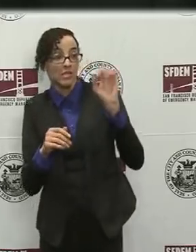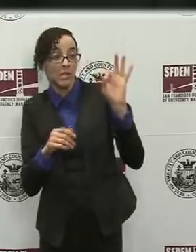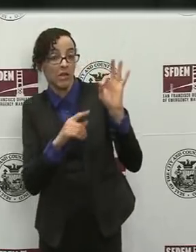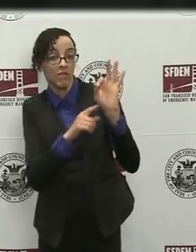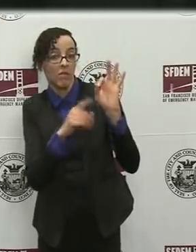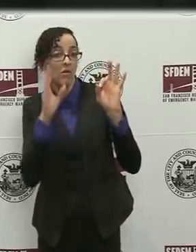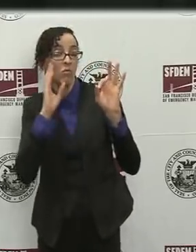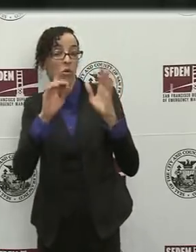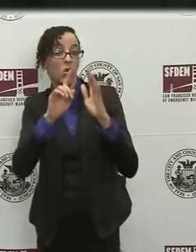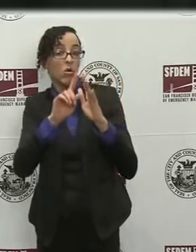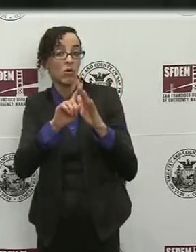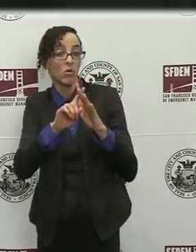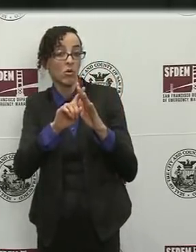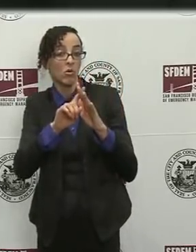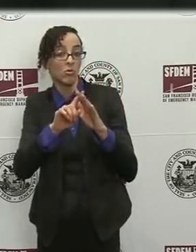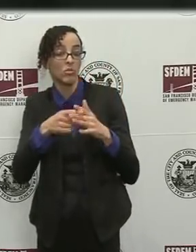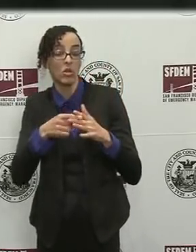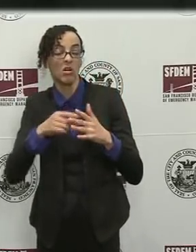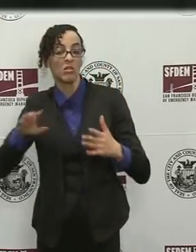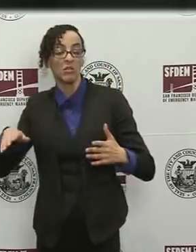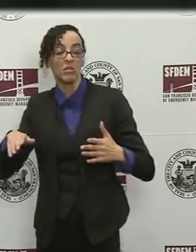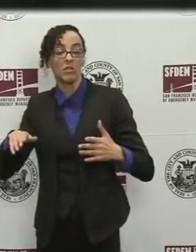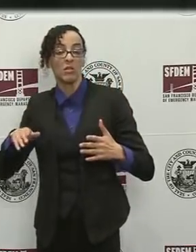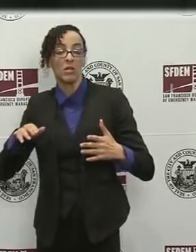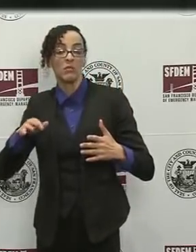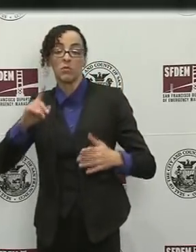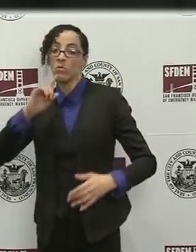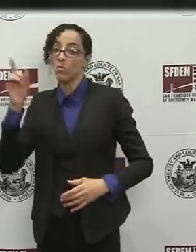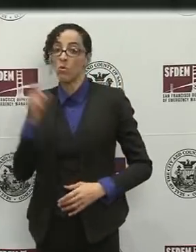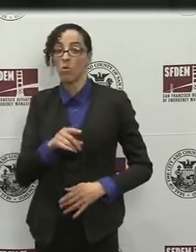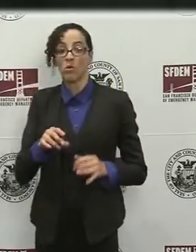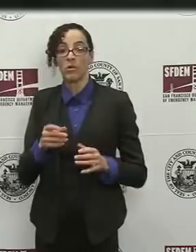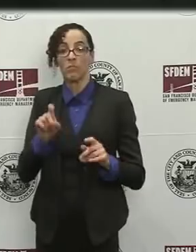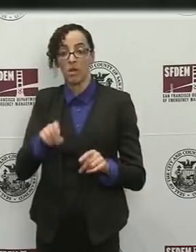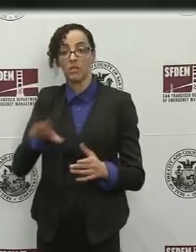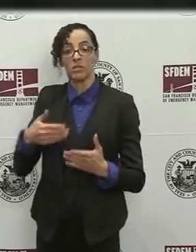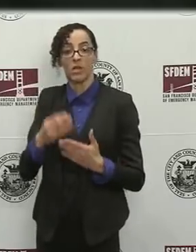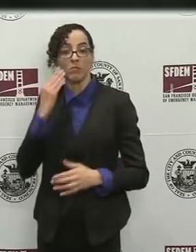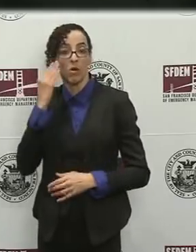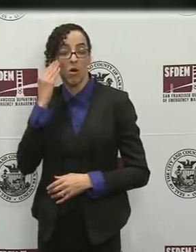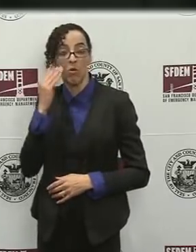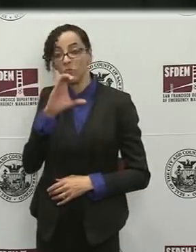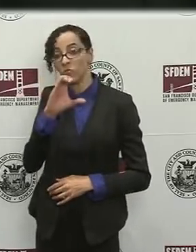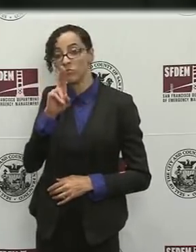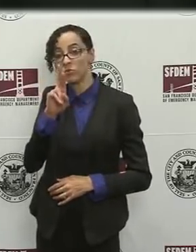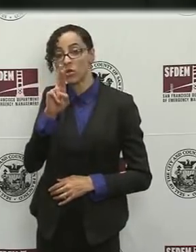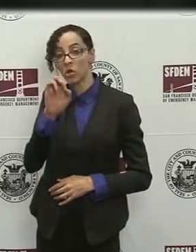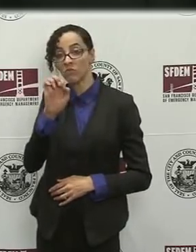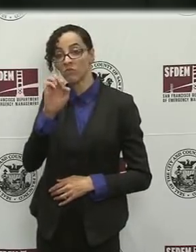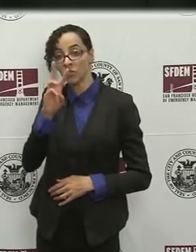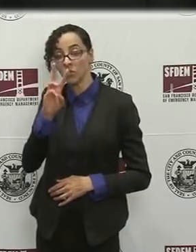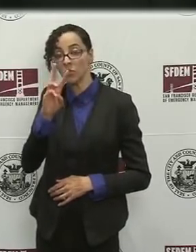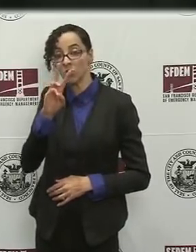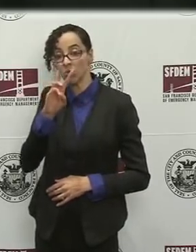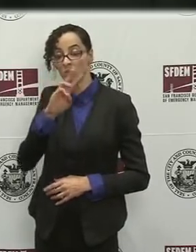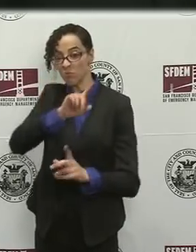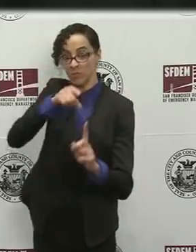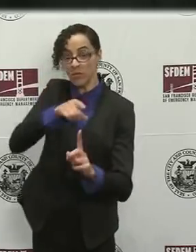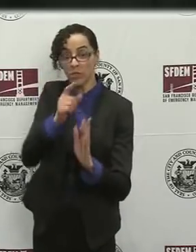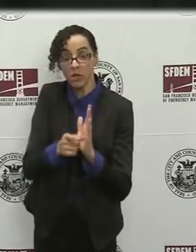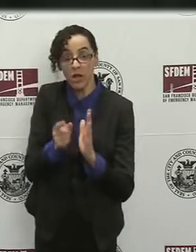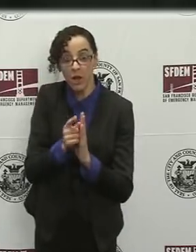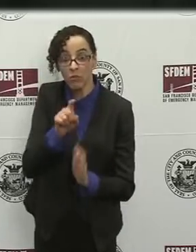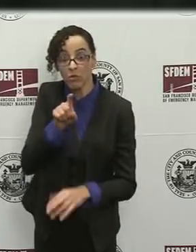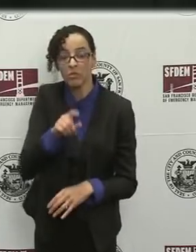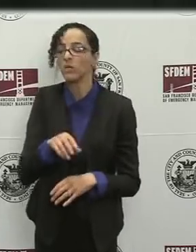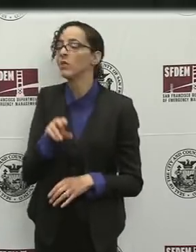details? No, a curfew has not been discussed at this time. We are very comfortable with the